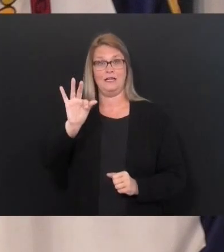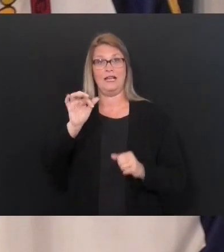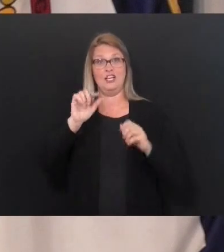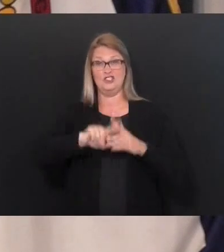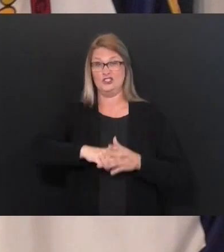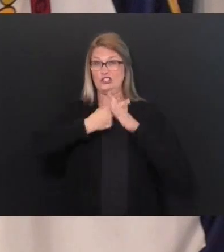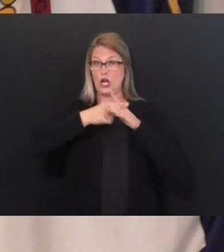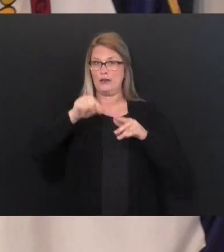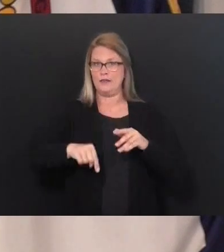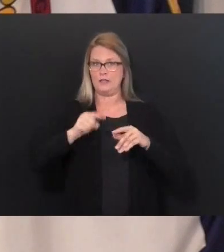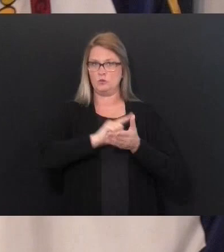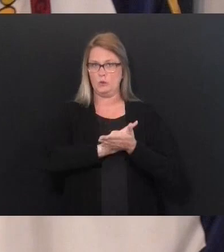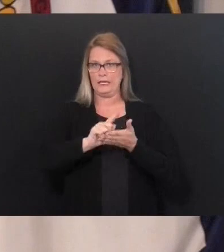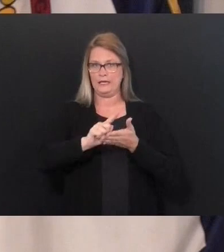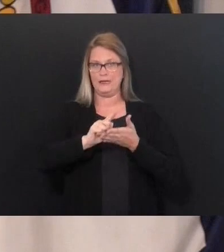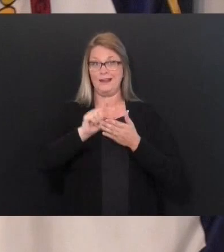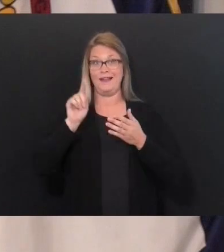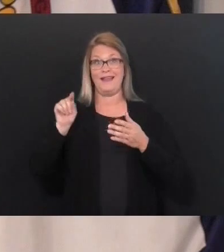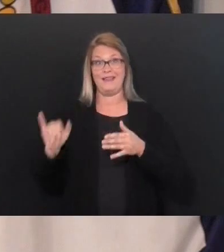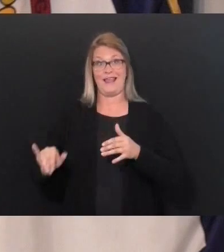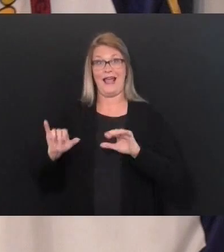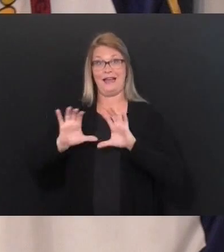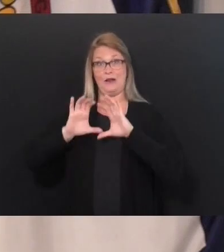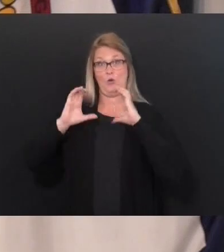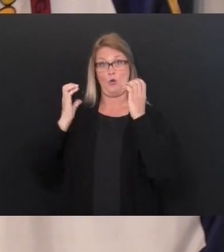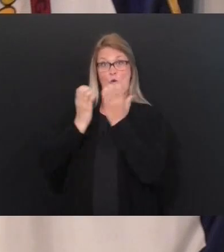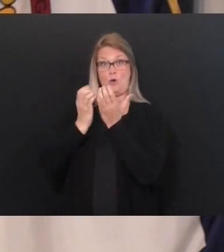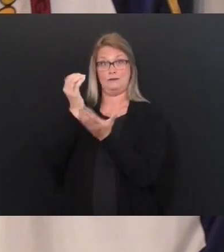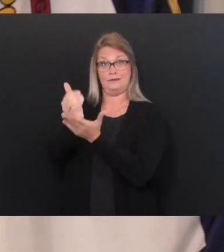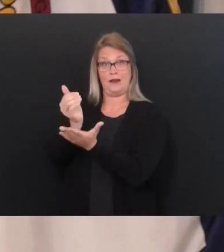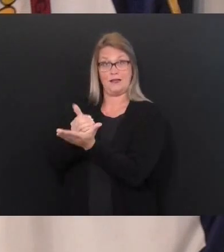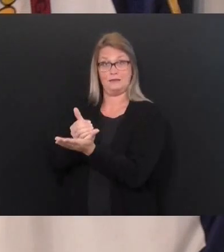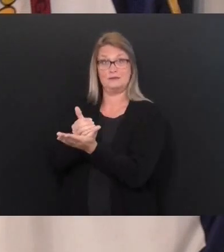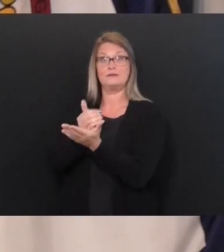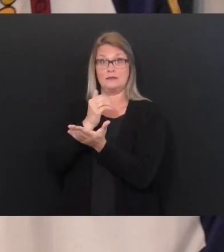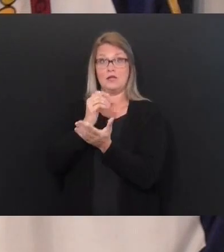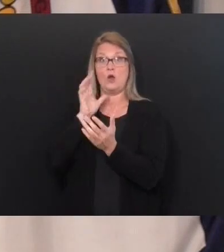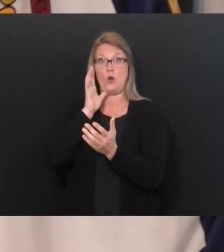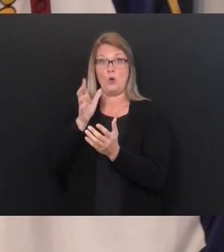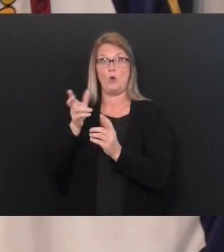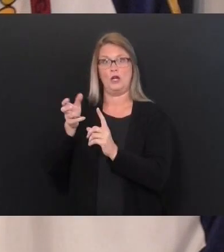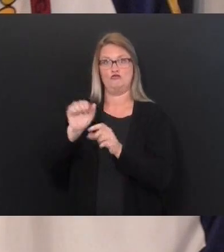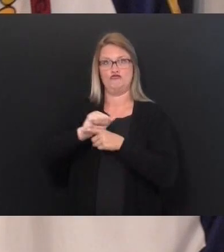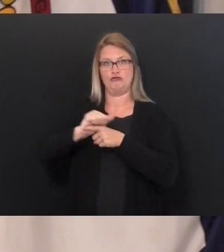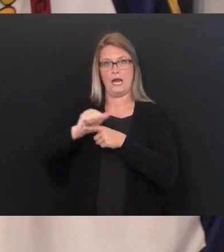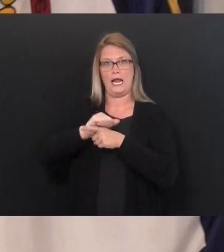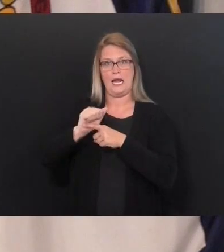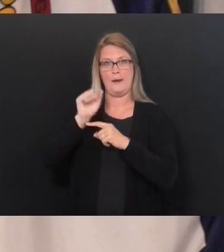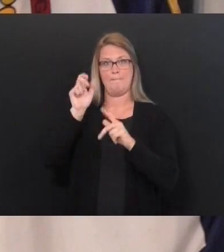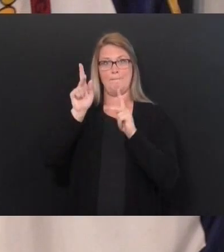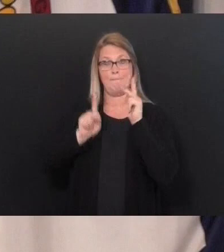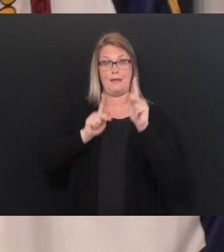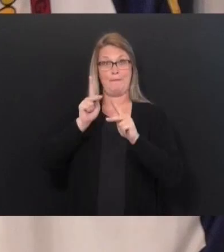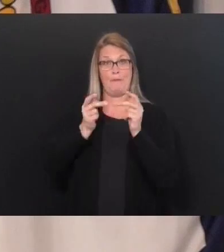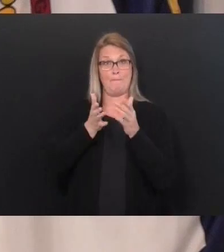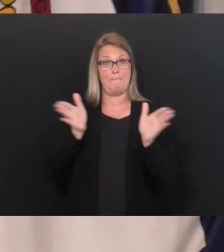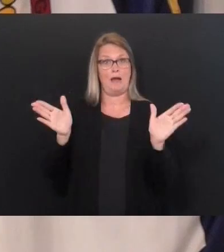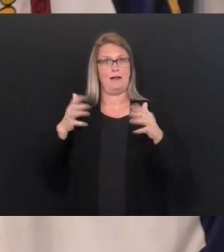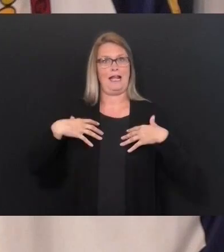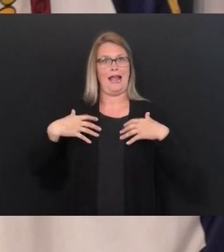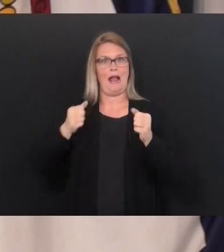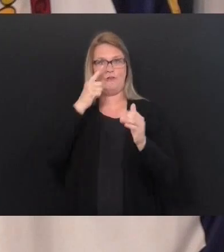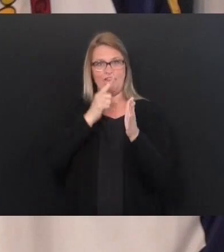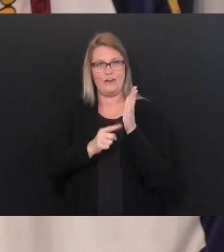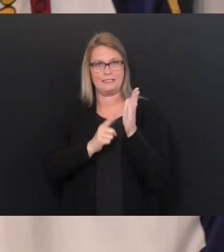this course aims to train a ready pool of public health investigators in West Virginia.